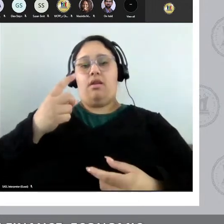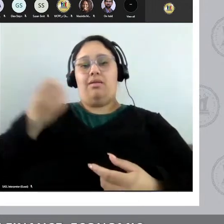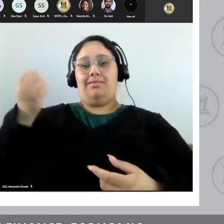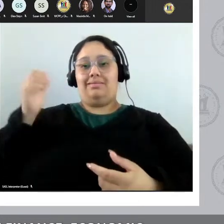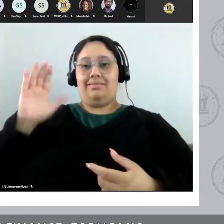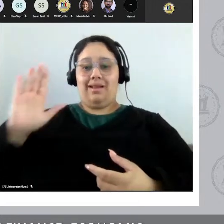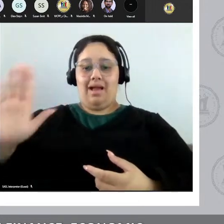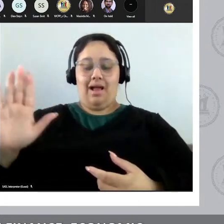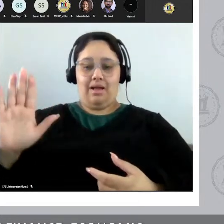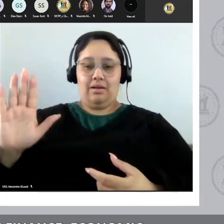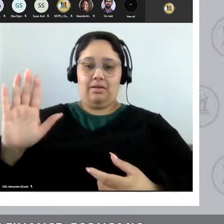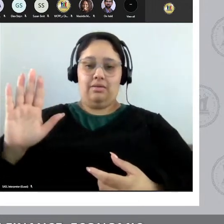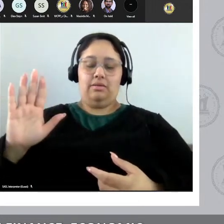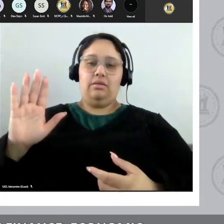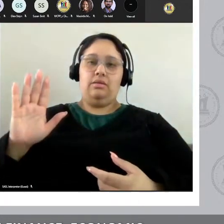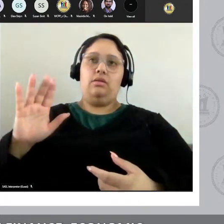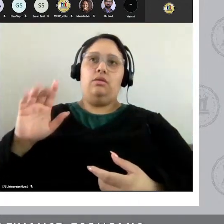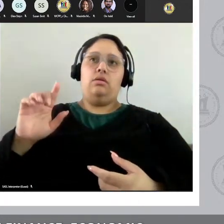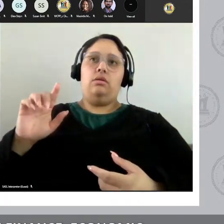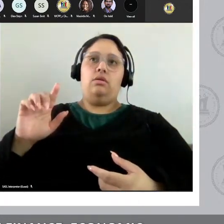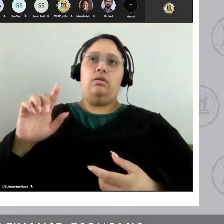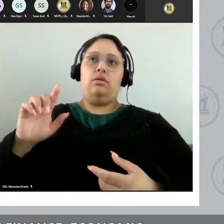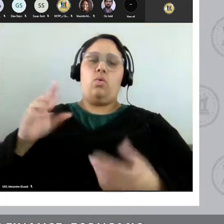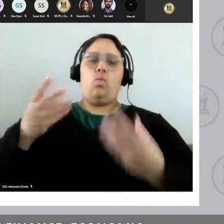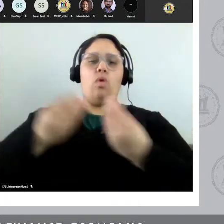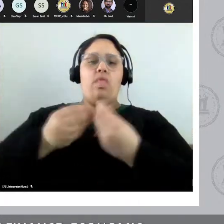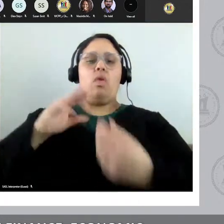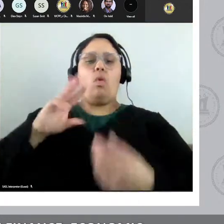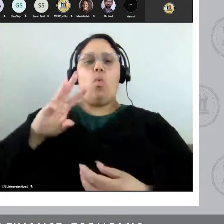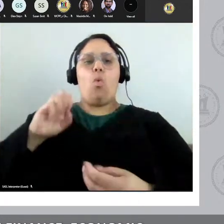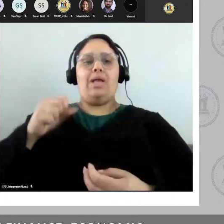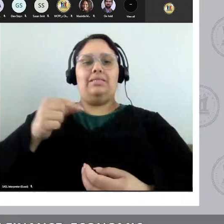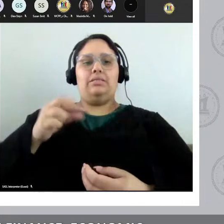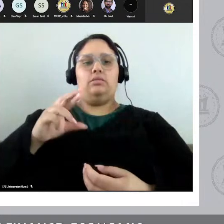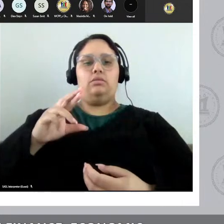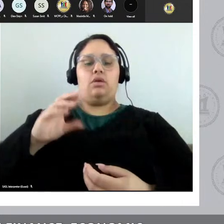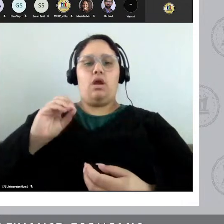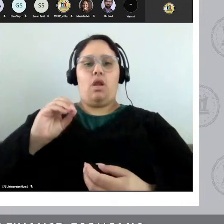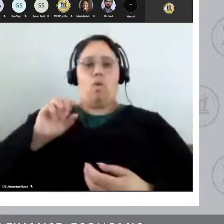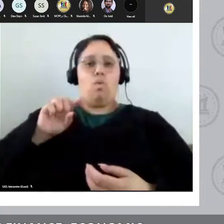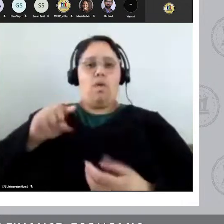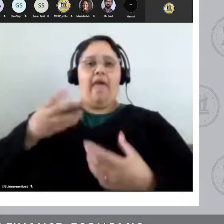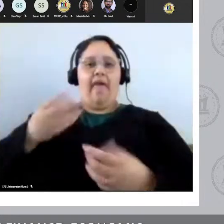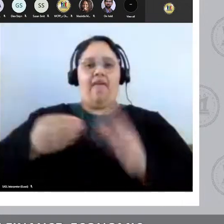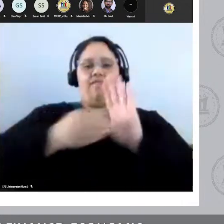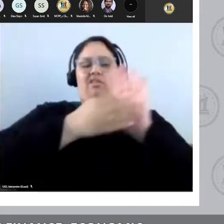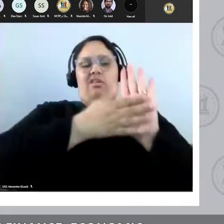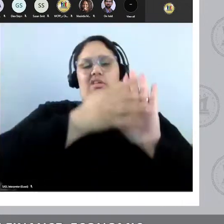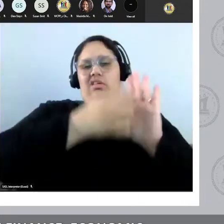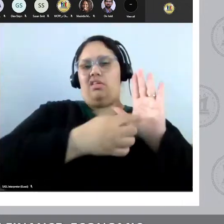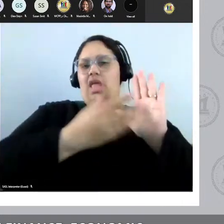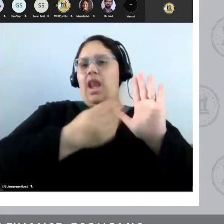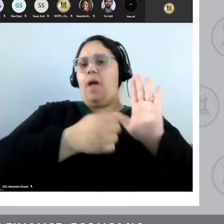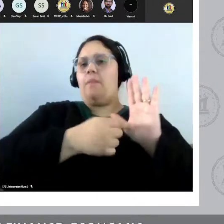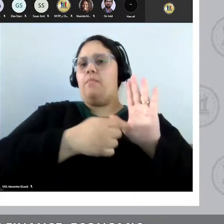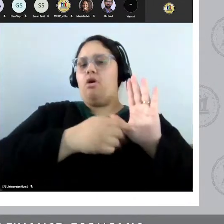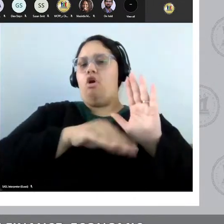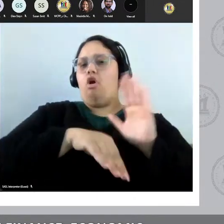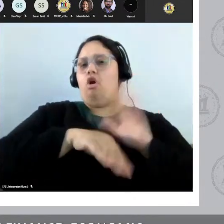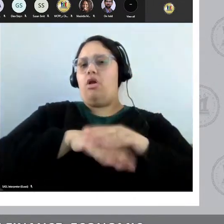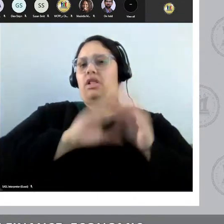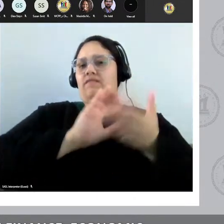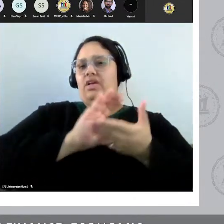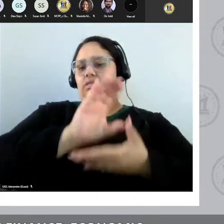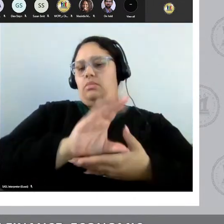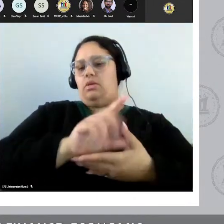slides, actually with Westgro, there is a number on the investments there of